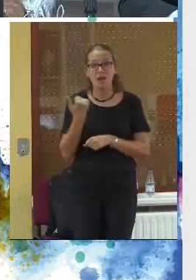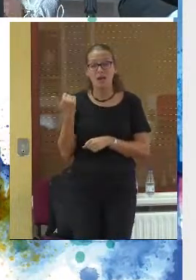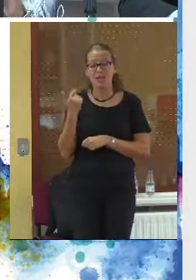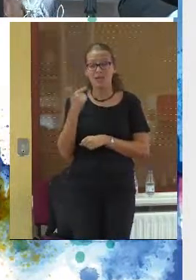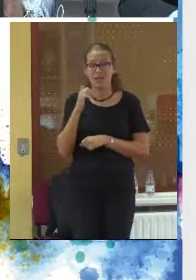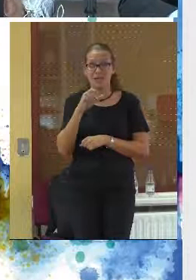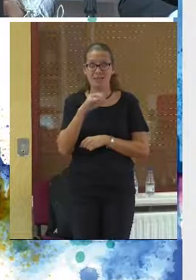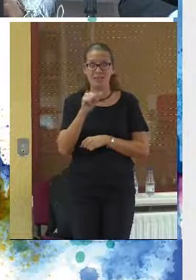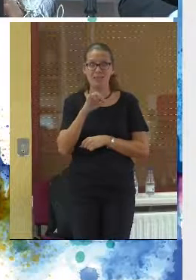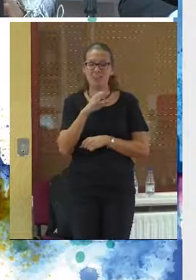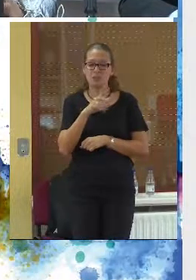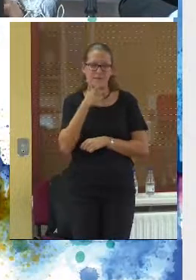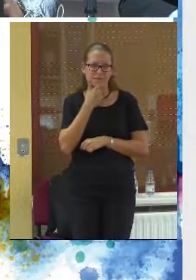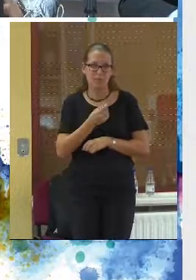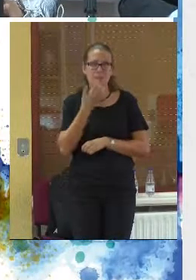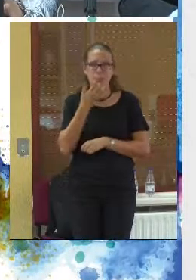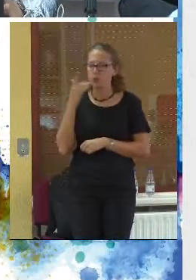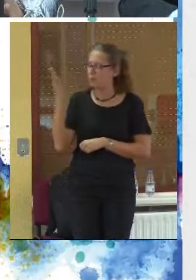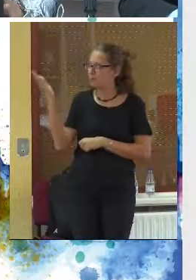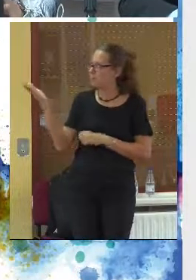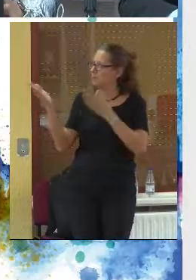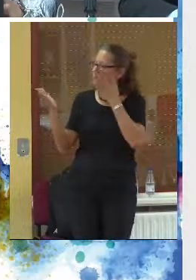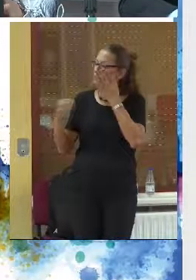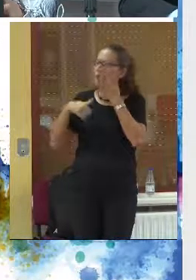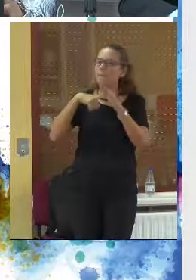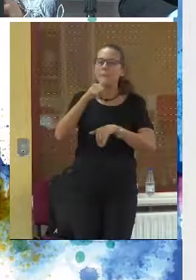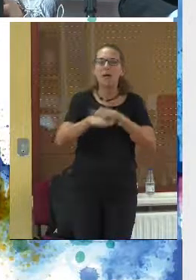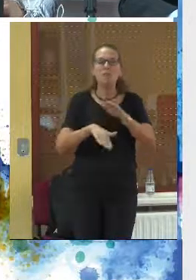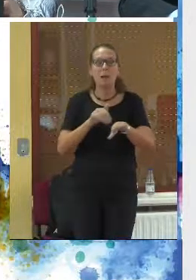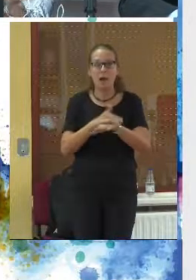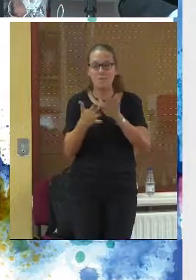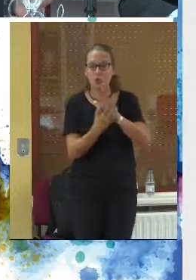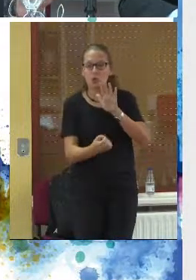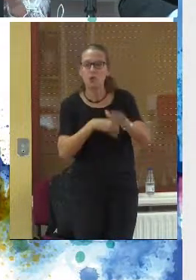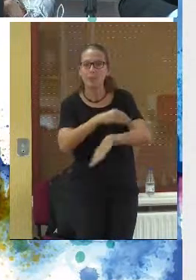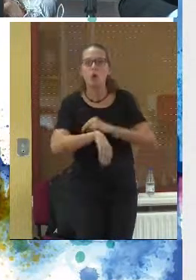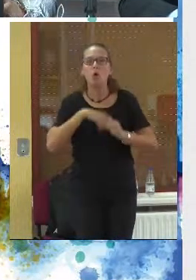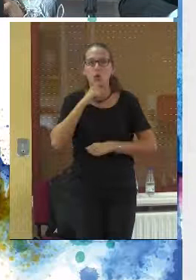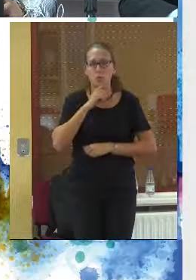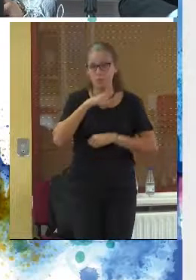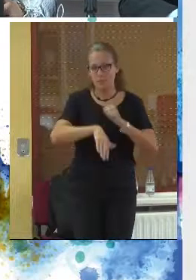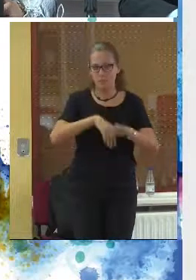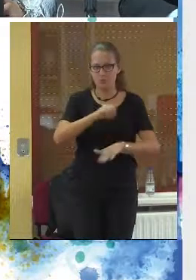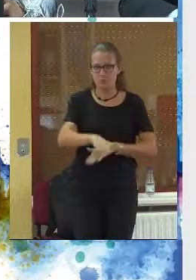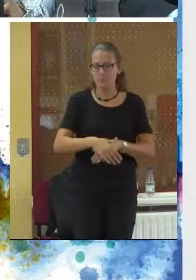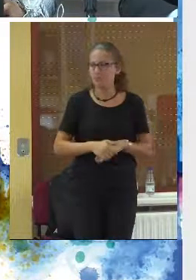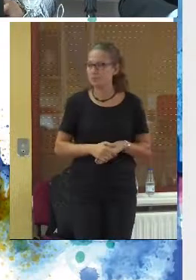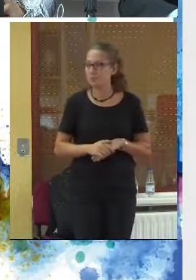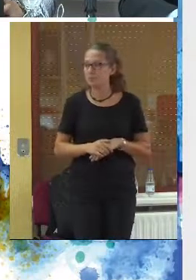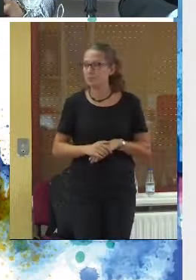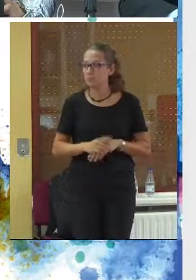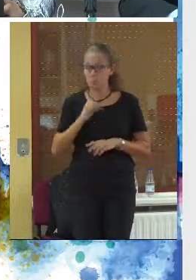task. This is a database of different tasks created. Steps. How do you do